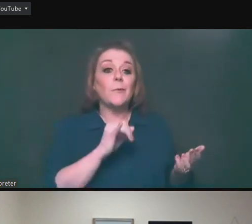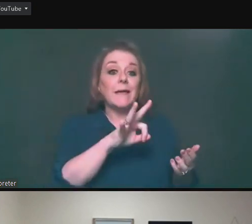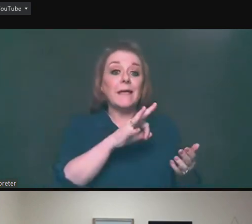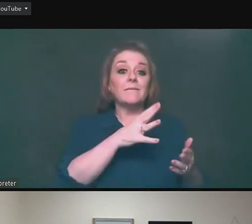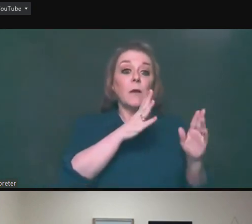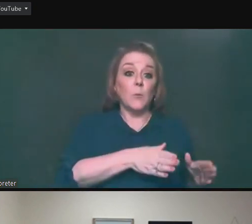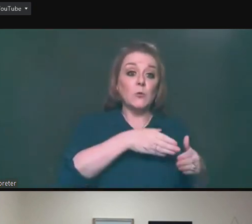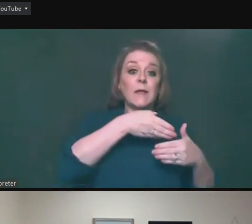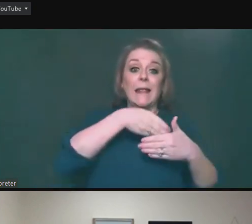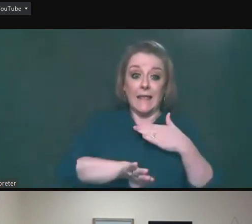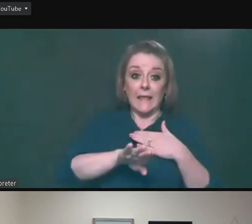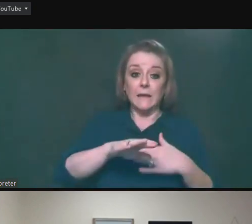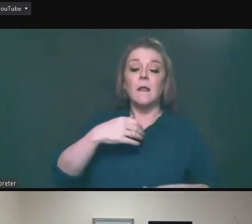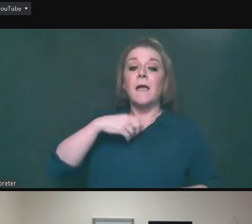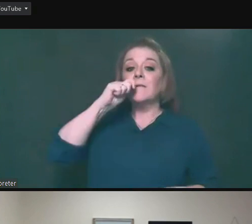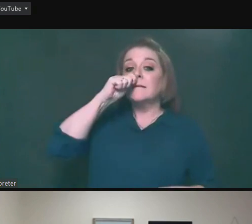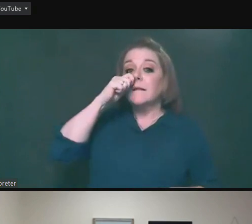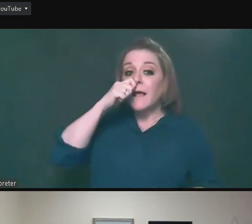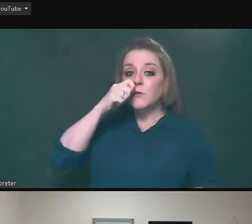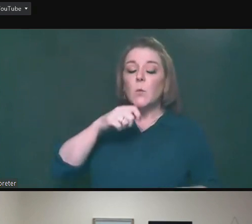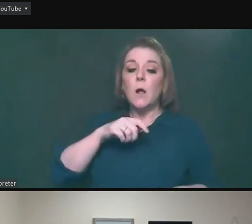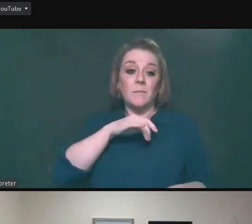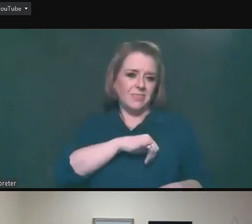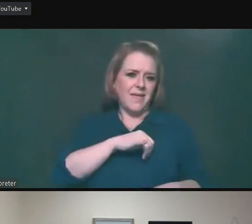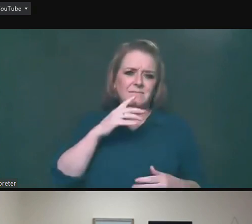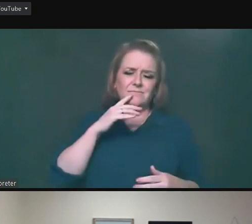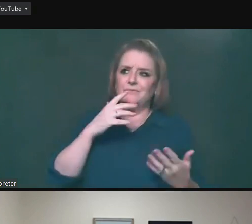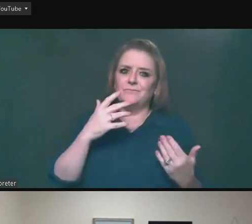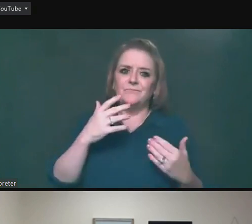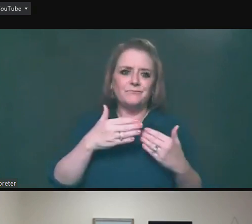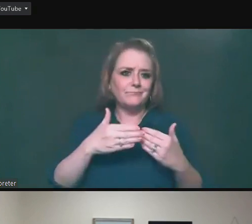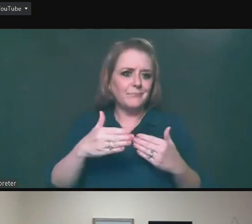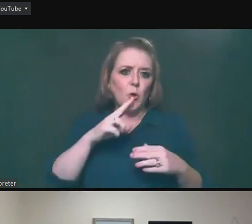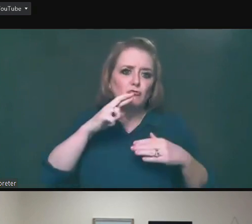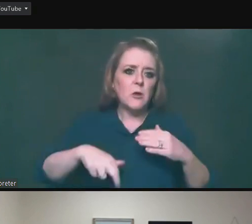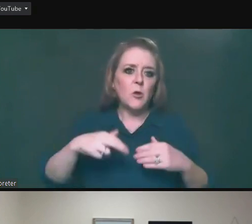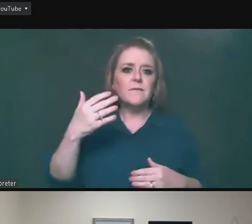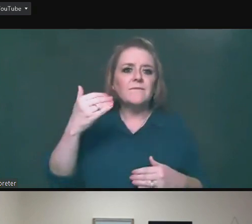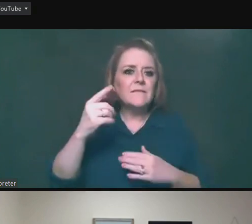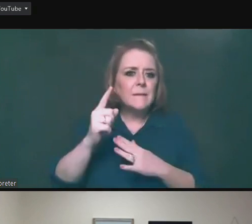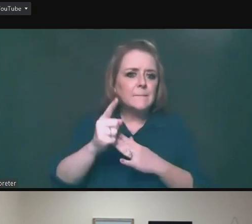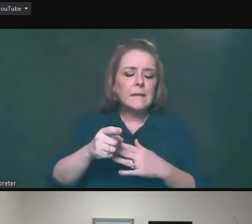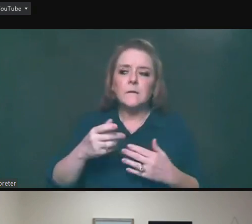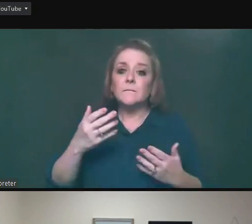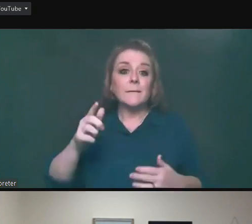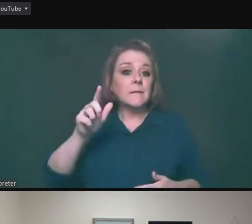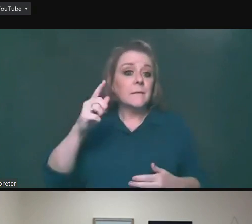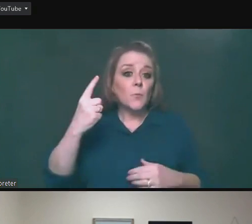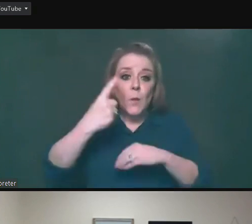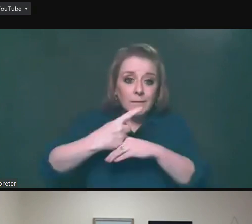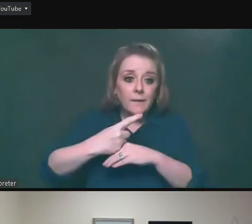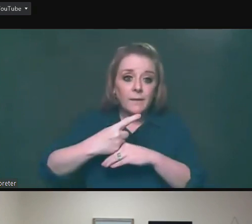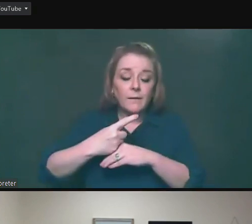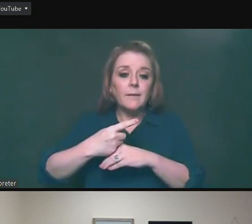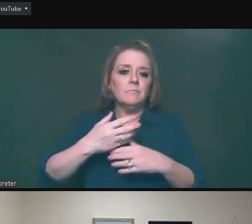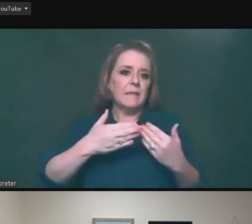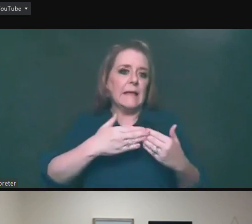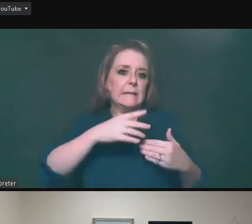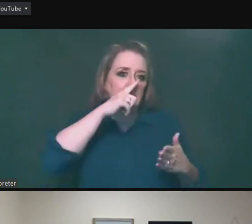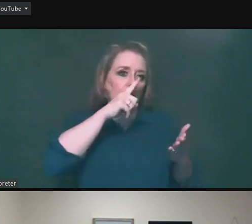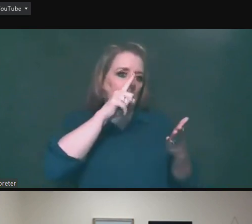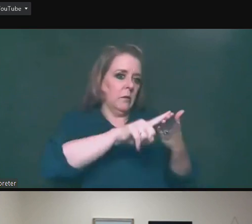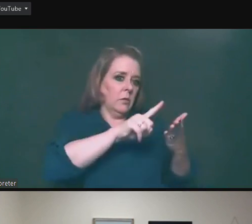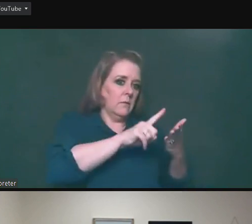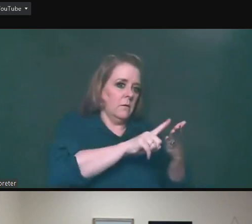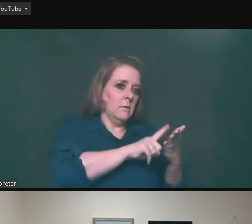and we know within 15 or 20 minutes or 48 hours, it's easier to trace back a history and find out how they got it. But 2 to